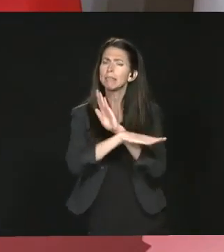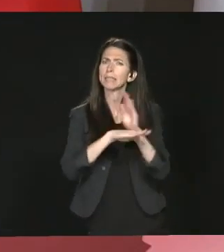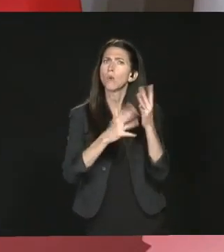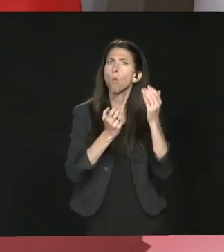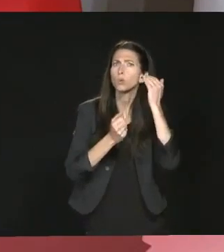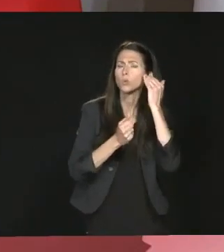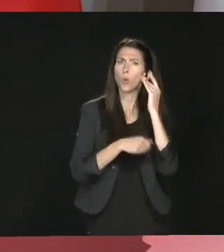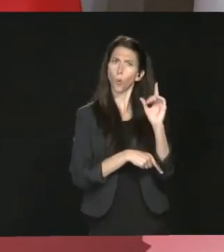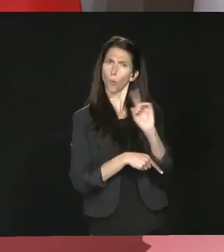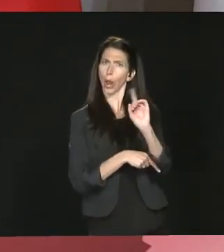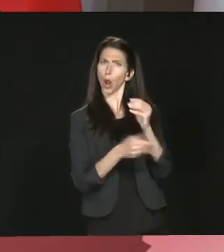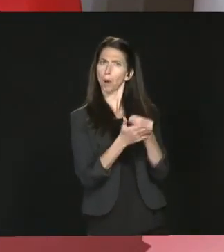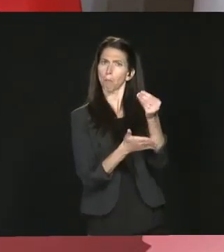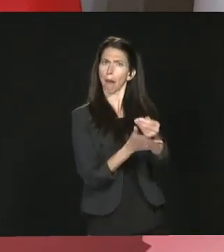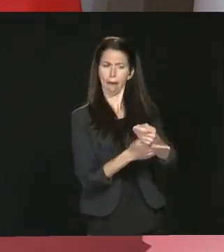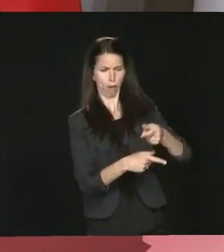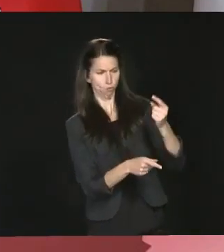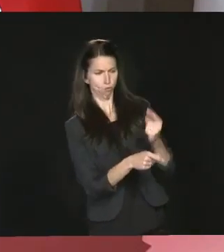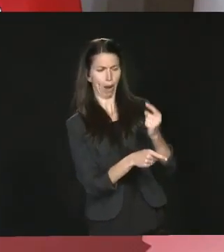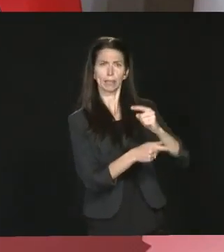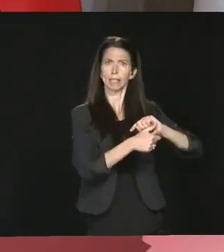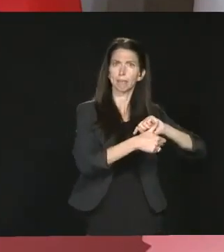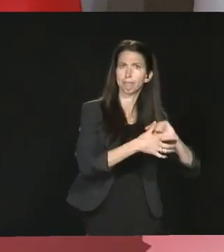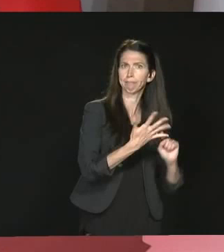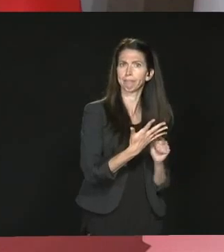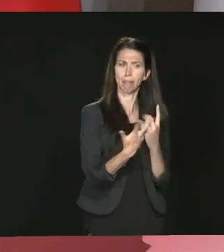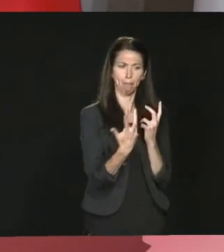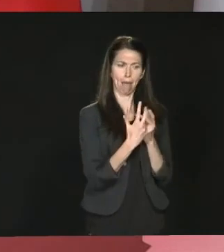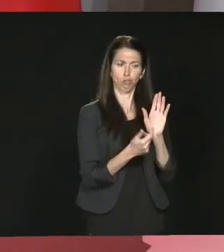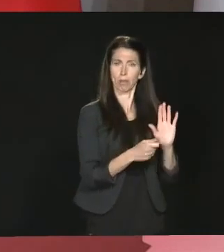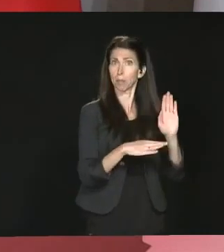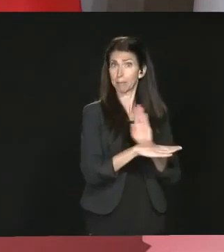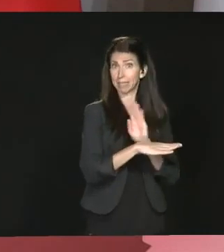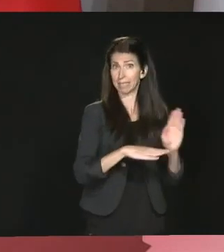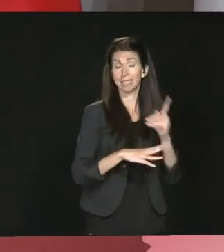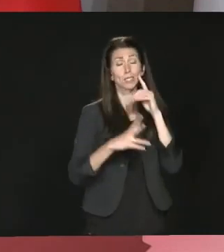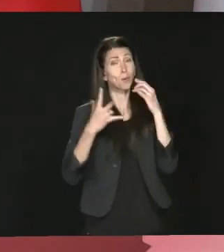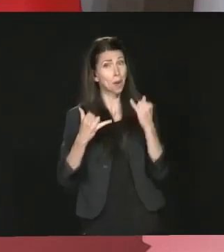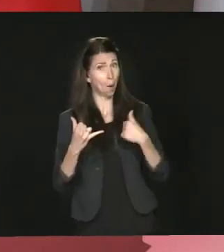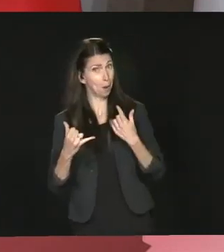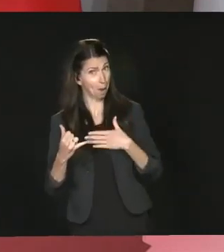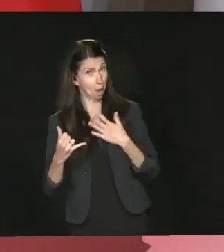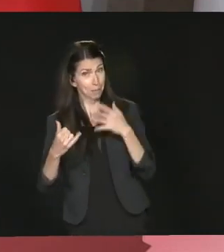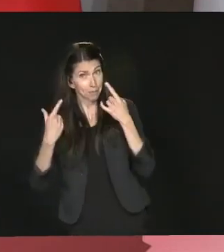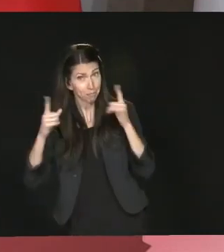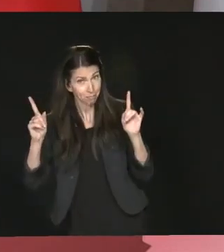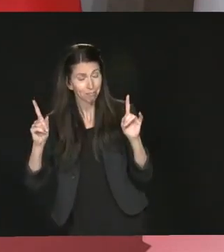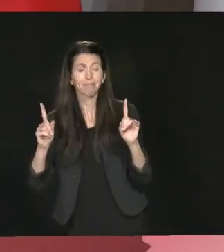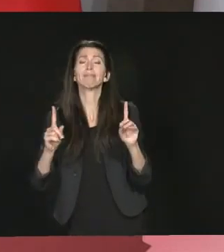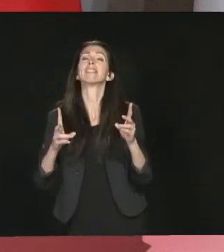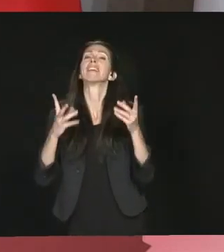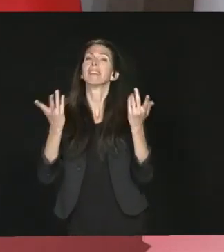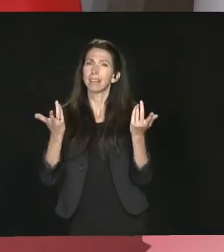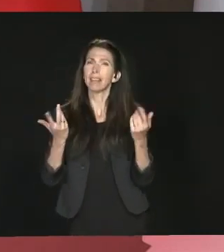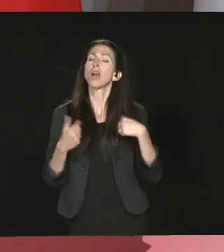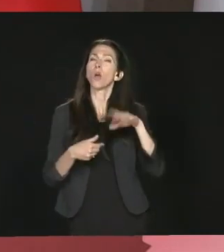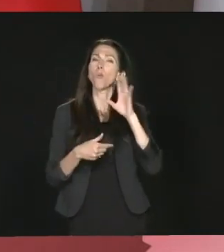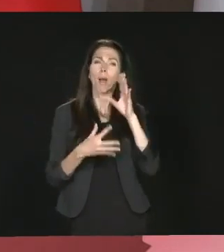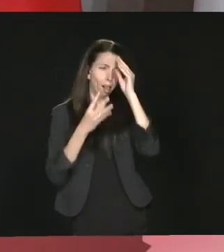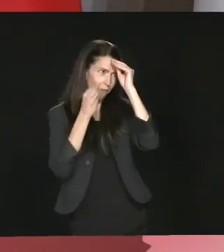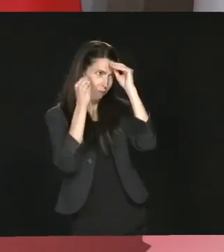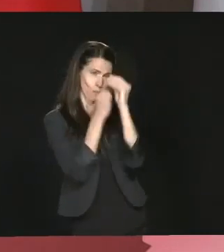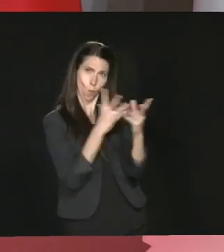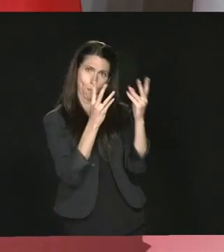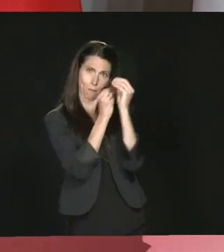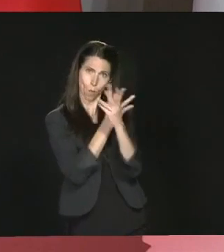own circumstances. I am pleased to announce that we are taking action to meet that need to find information about